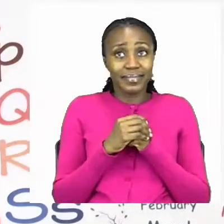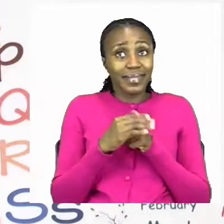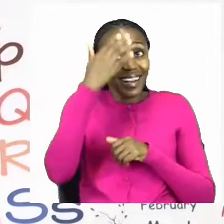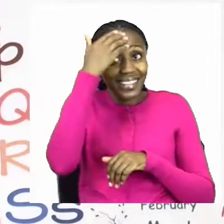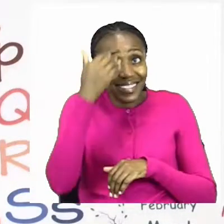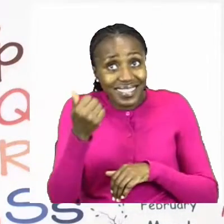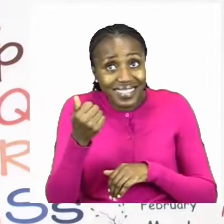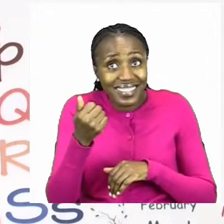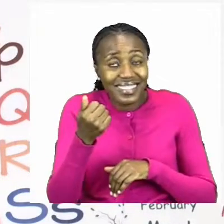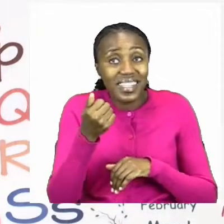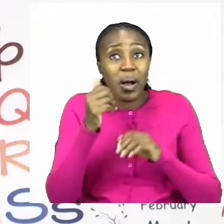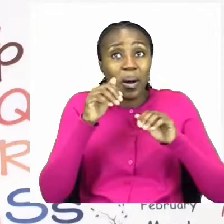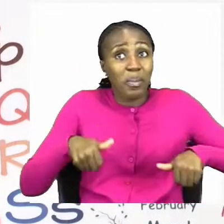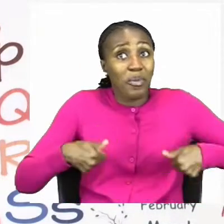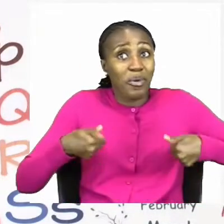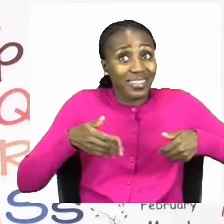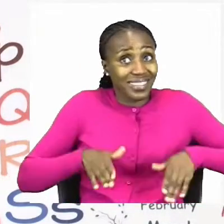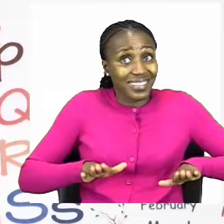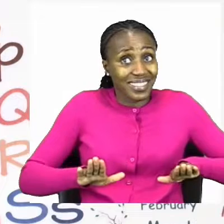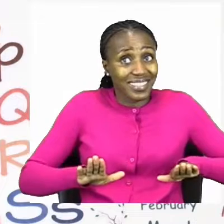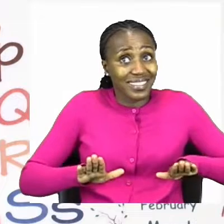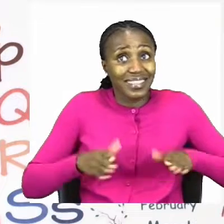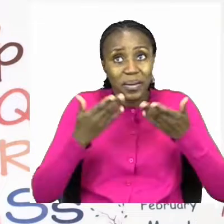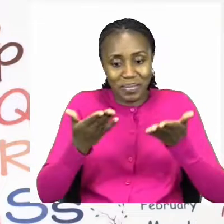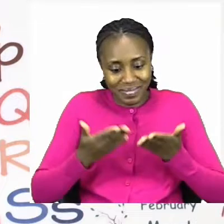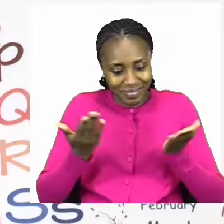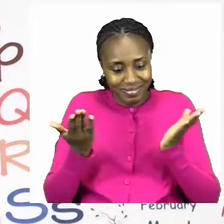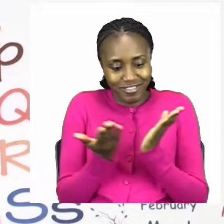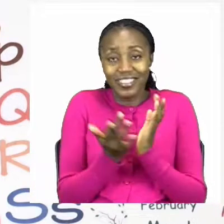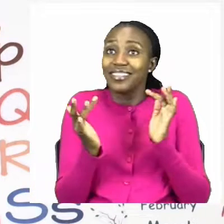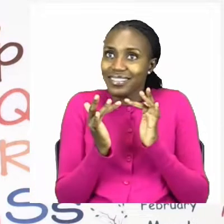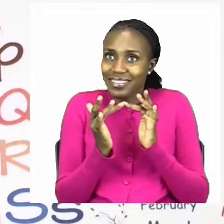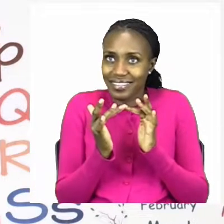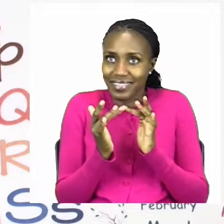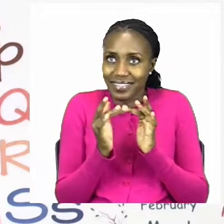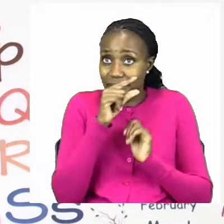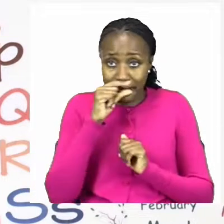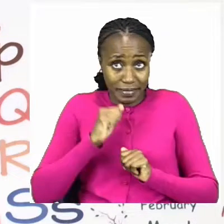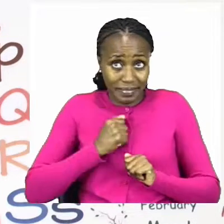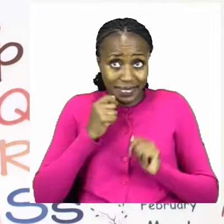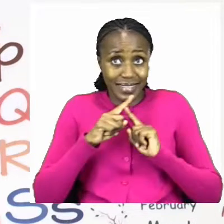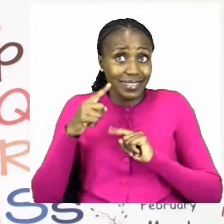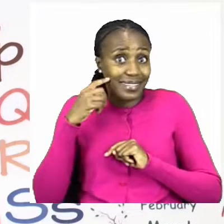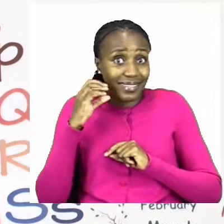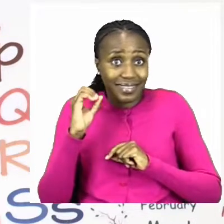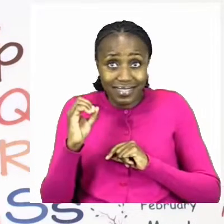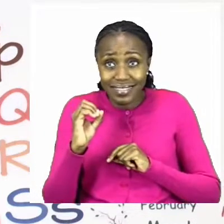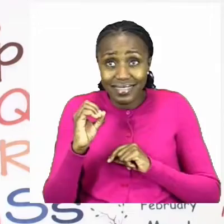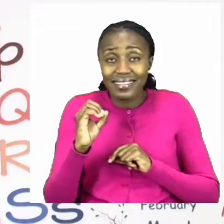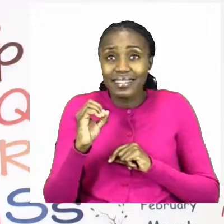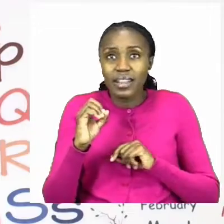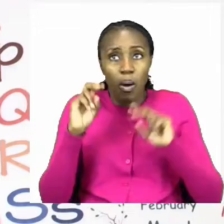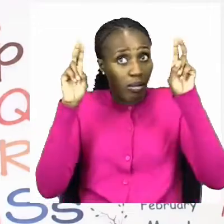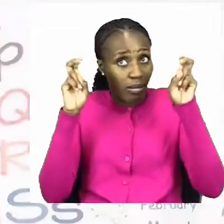Hello, my little friends. Welcome to My Zone Online School. I am Teacher Hartung, and our